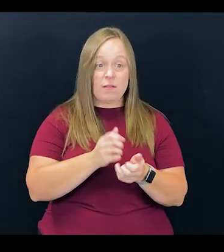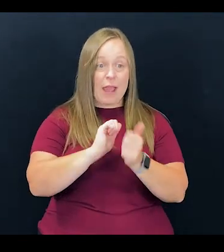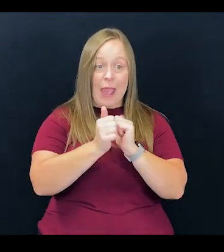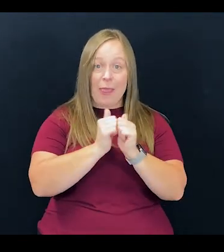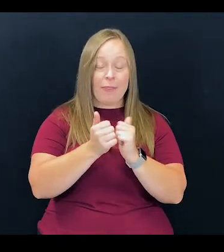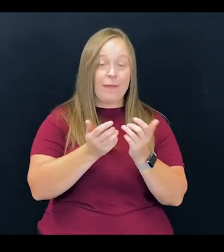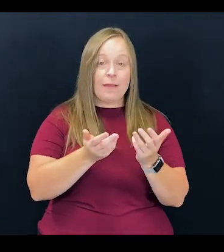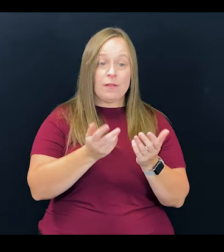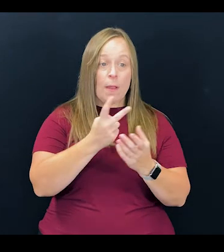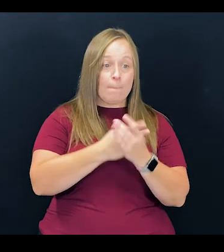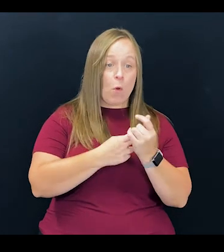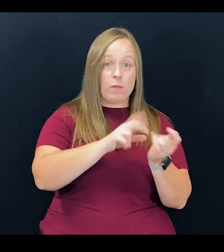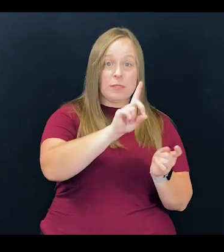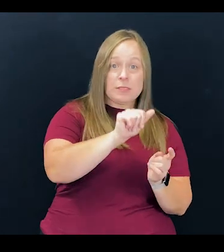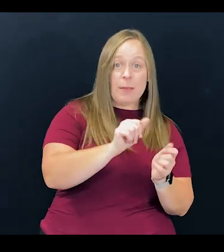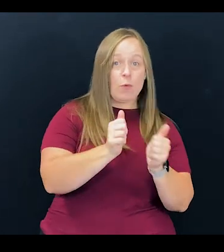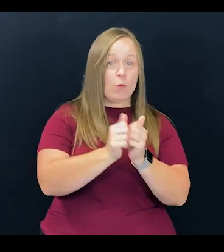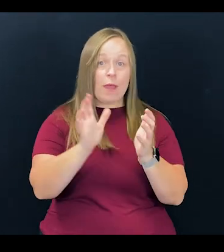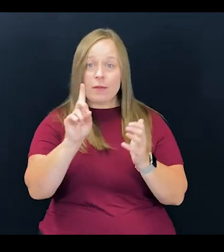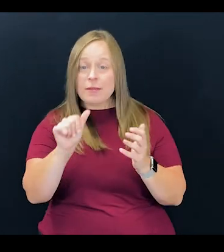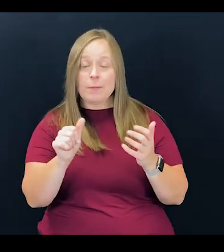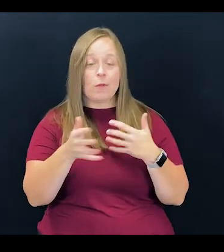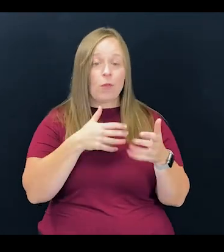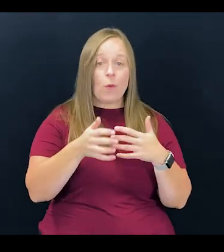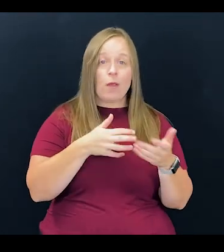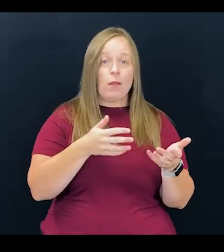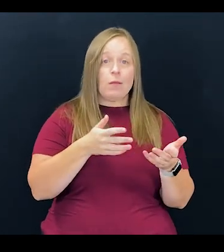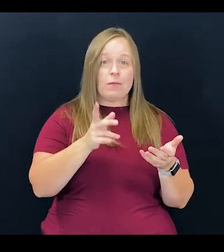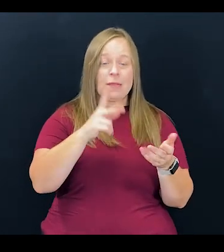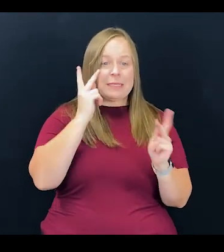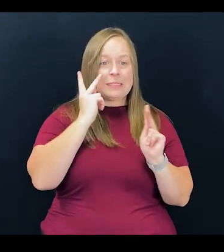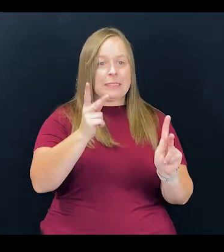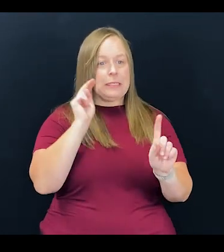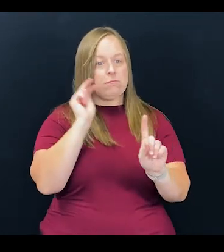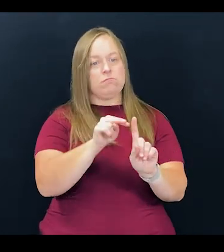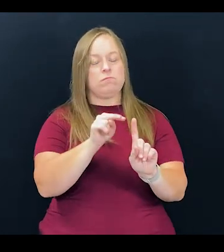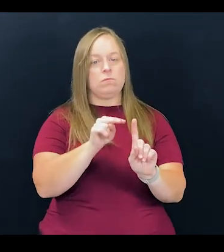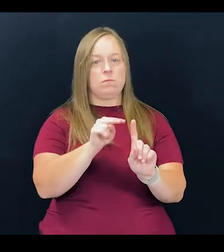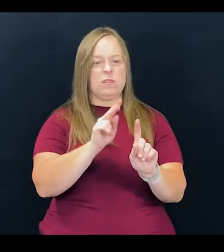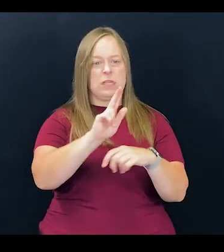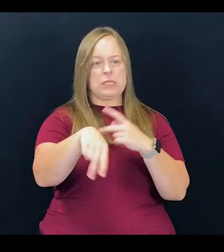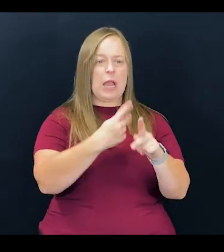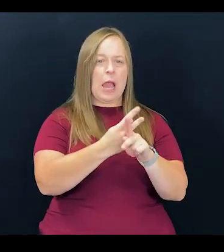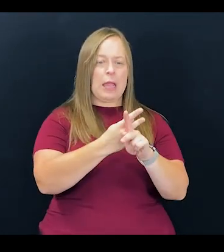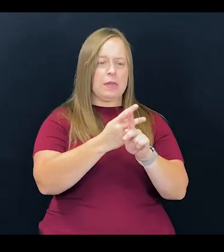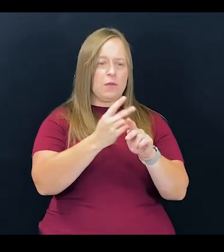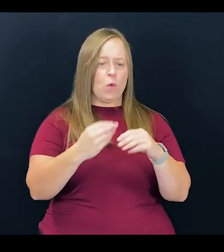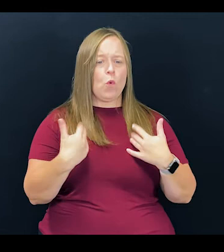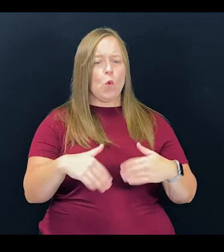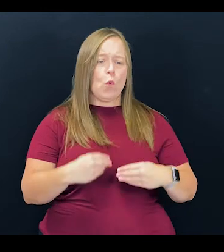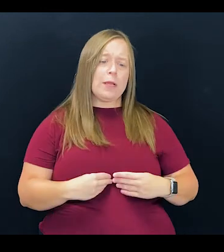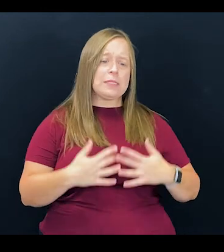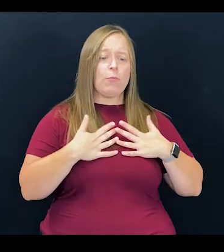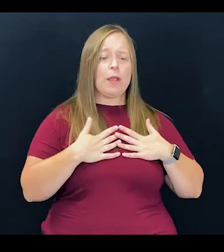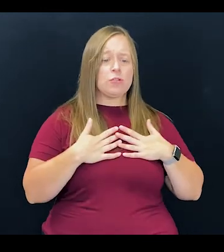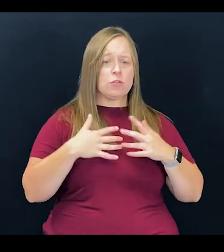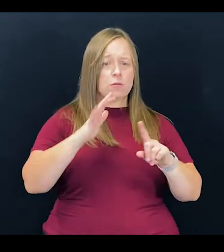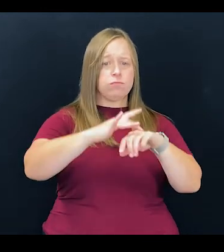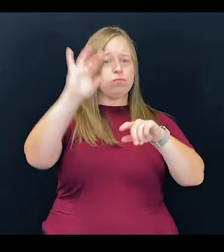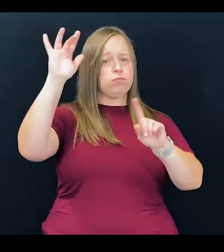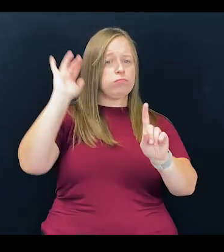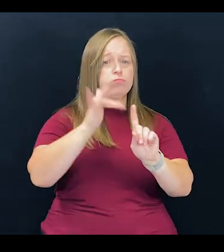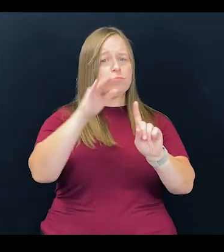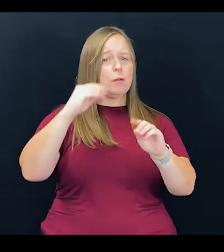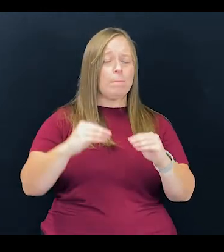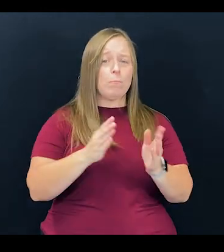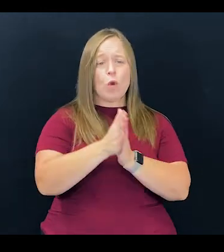athletes, right? Athletes, both disabled or otherwise, are seen as this type of